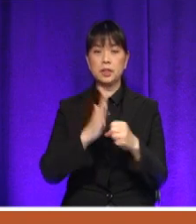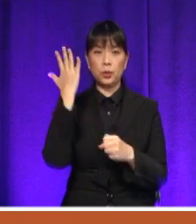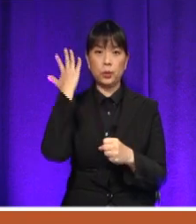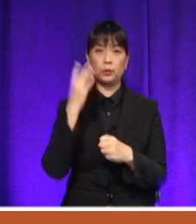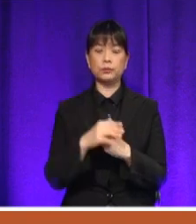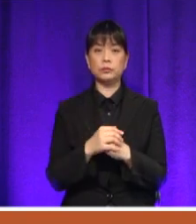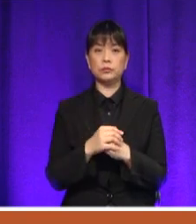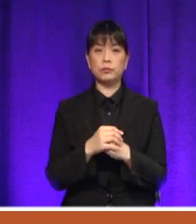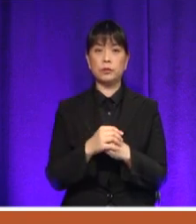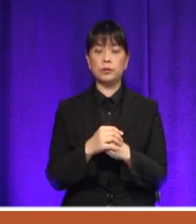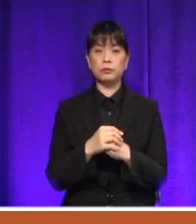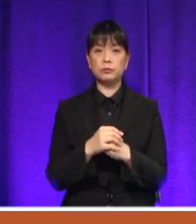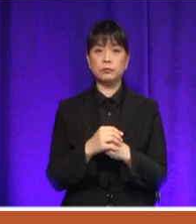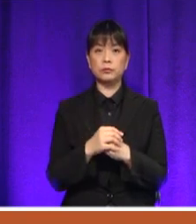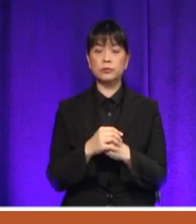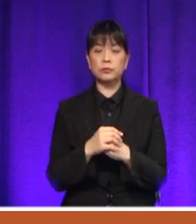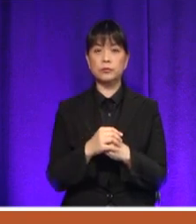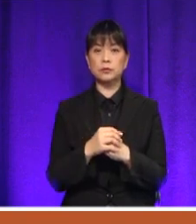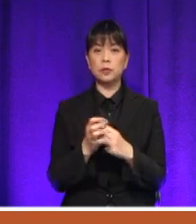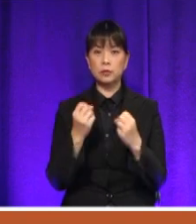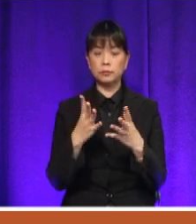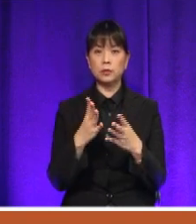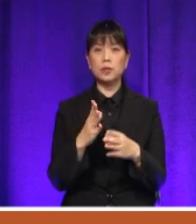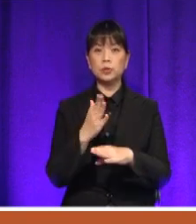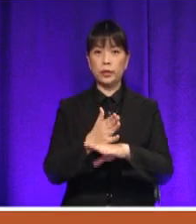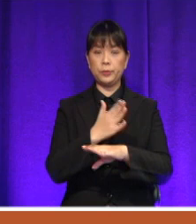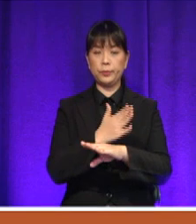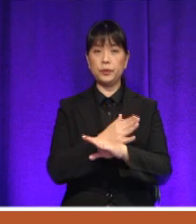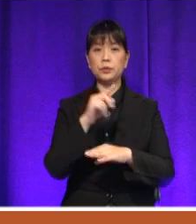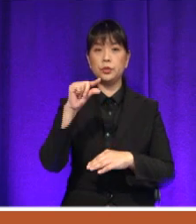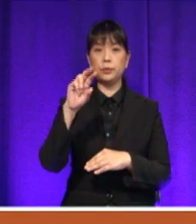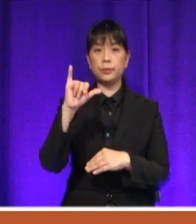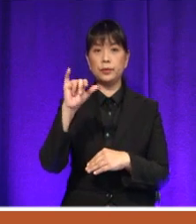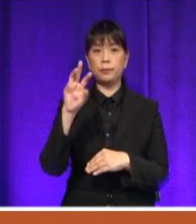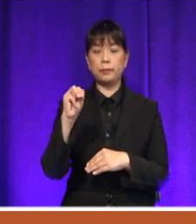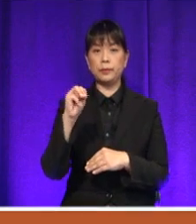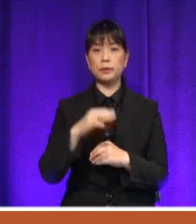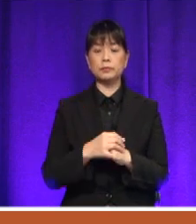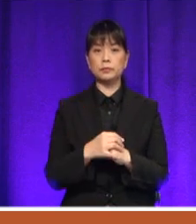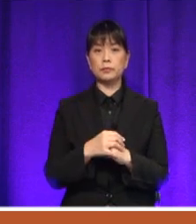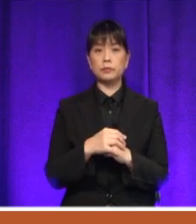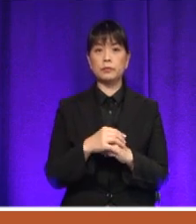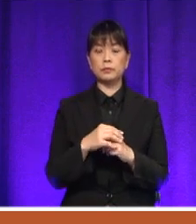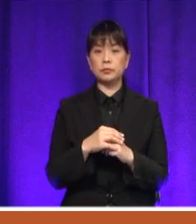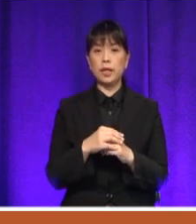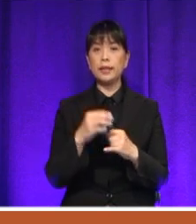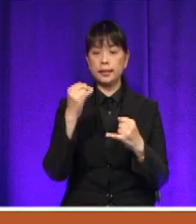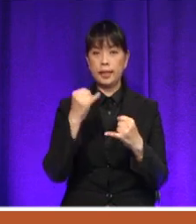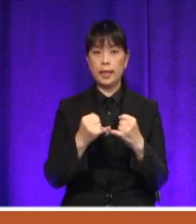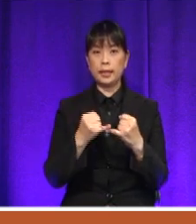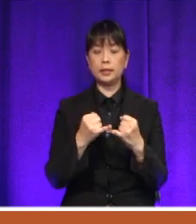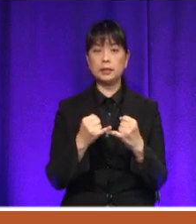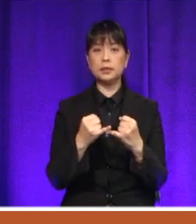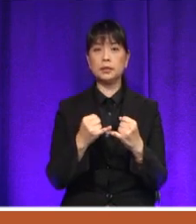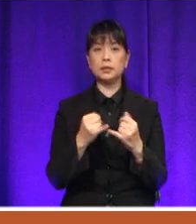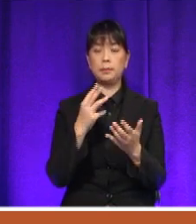was excited too. There was a lot of talk about improving the gym in the main hall. In the end, the money was spread around the school and nothing much